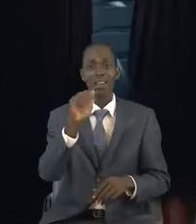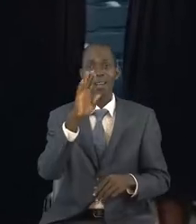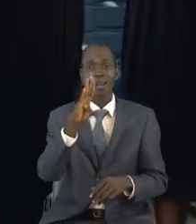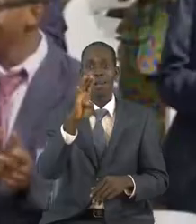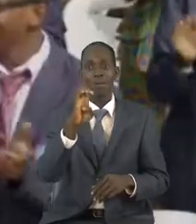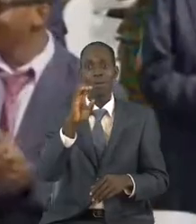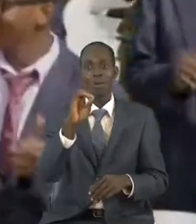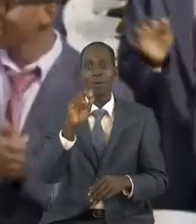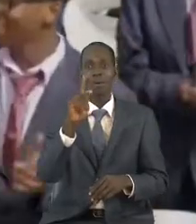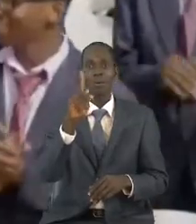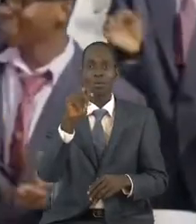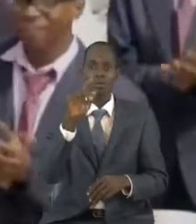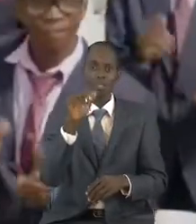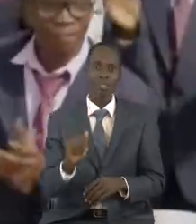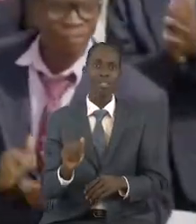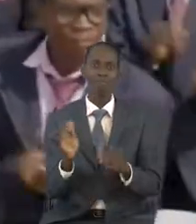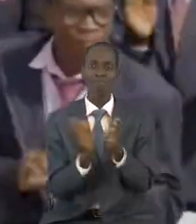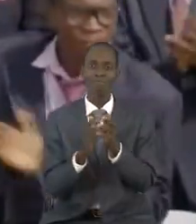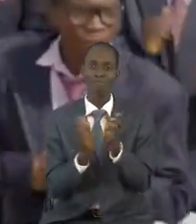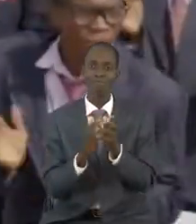Put those hands together.